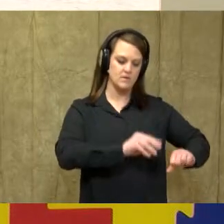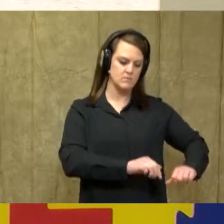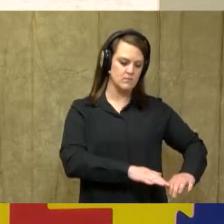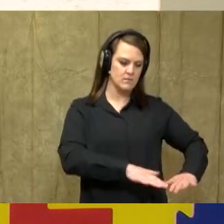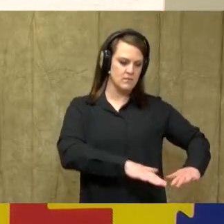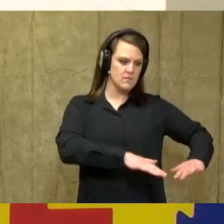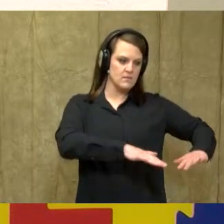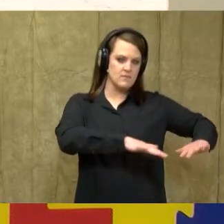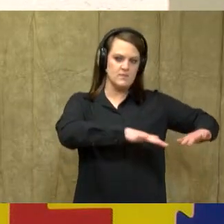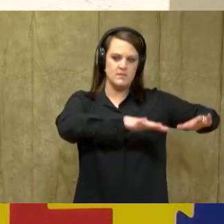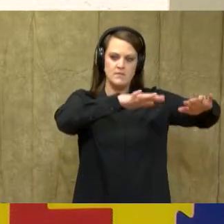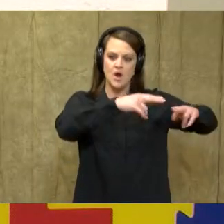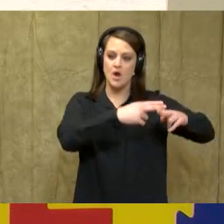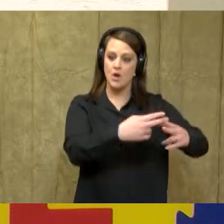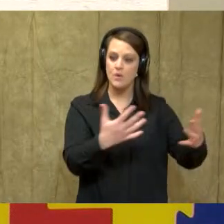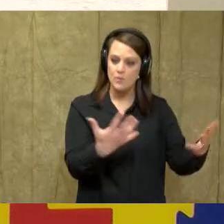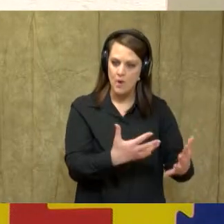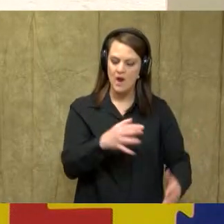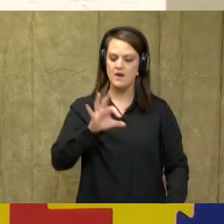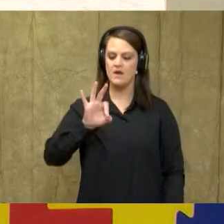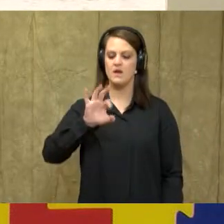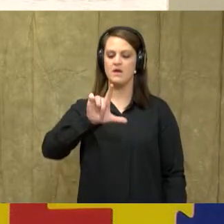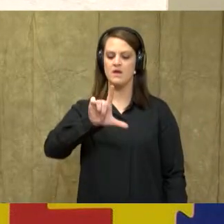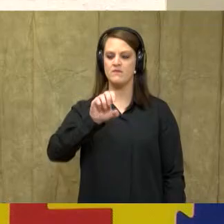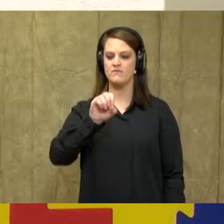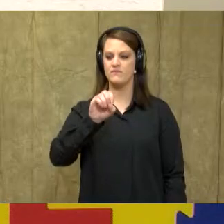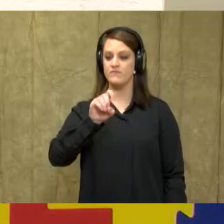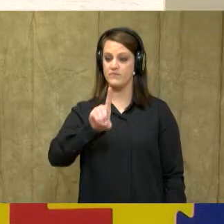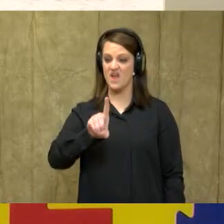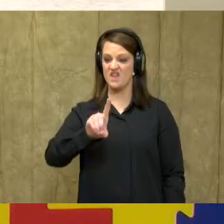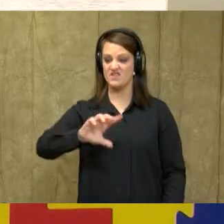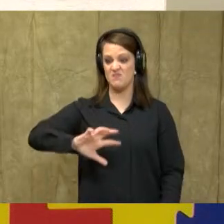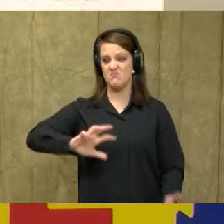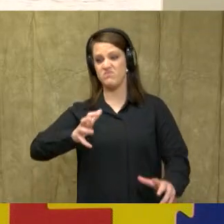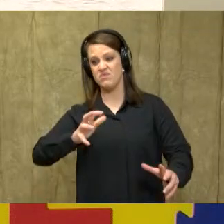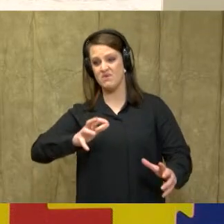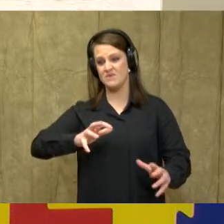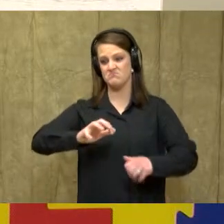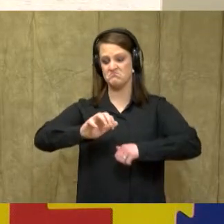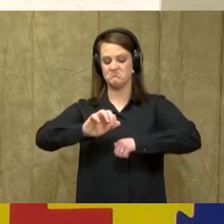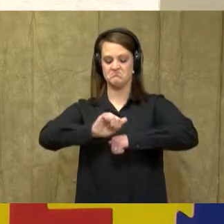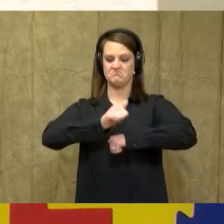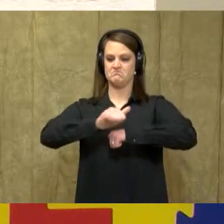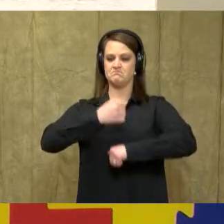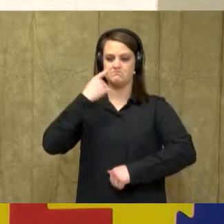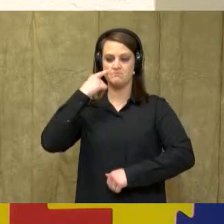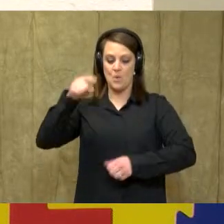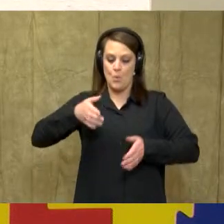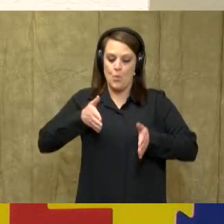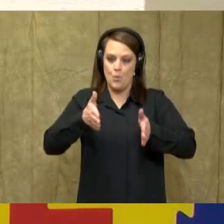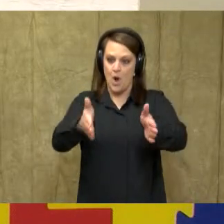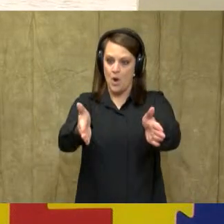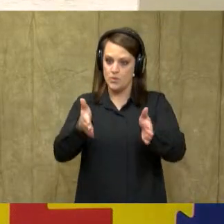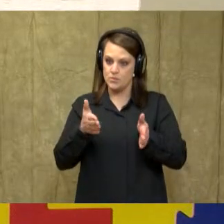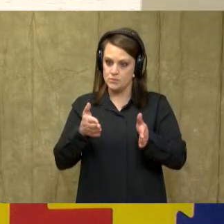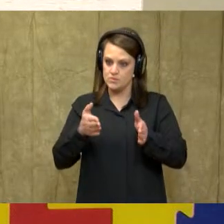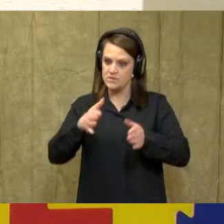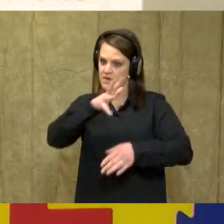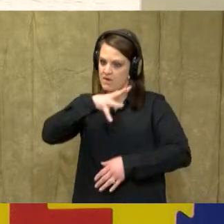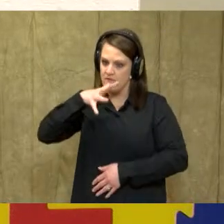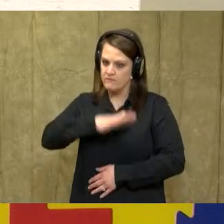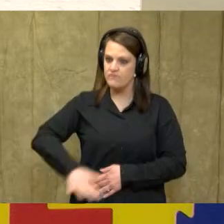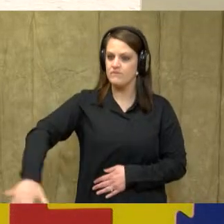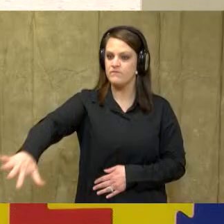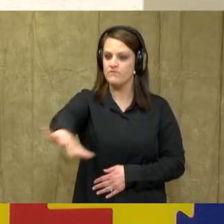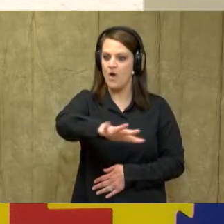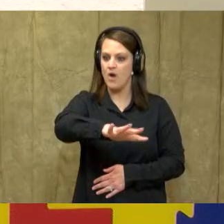flood. Floods damage roads, crops, and buildings. Look at all that water in that road. You know